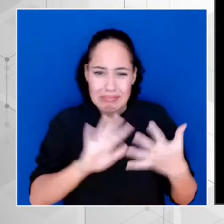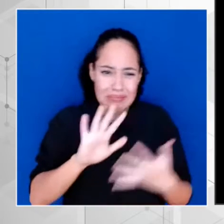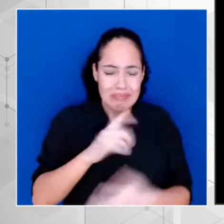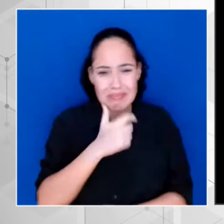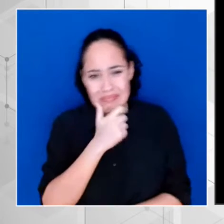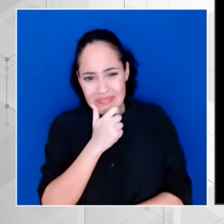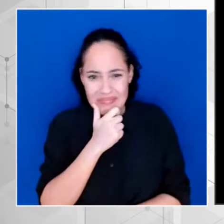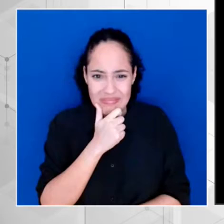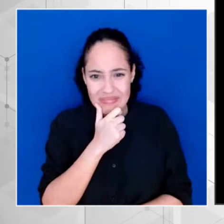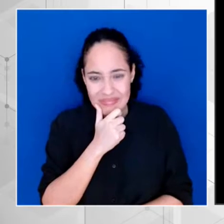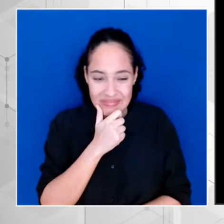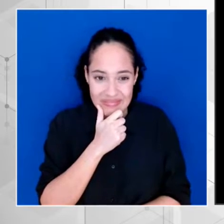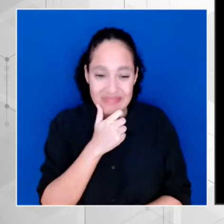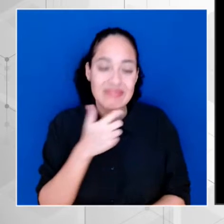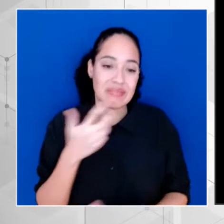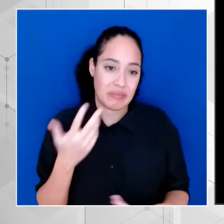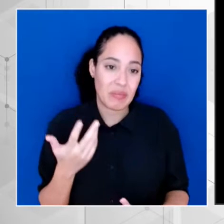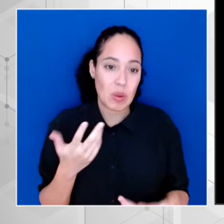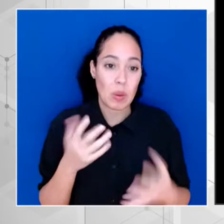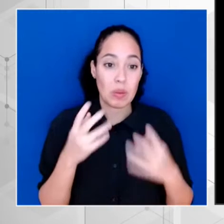intuitive and easy to use.